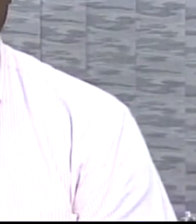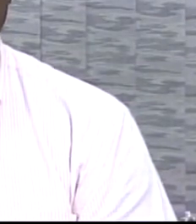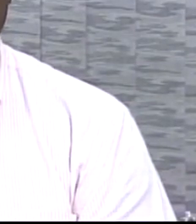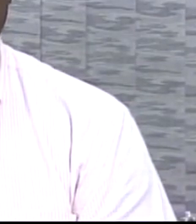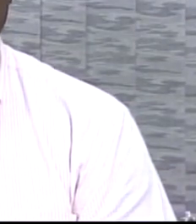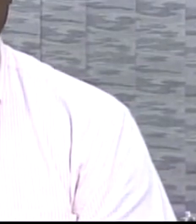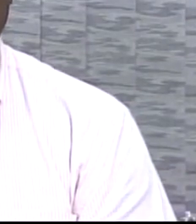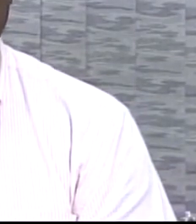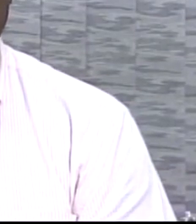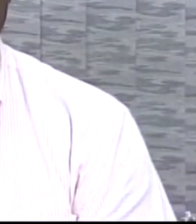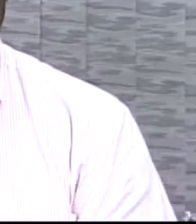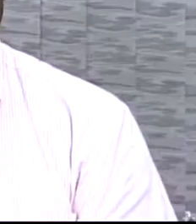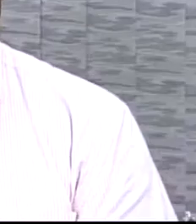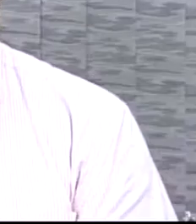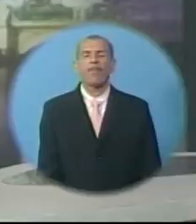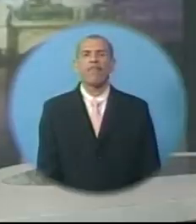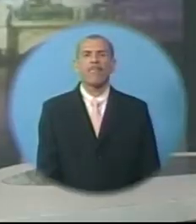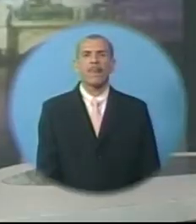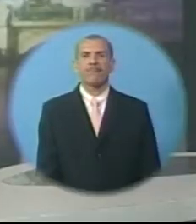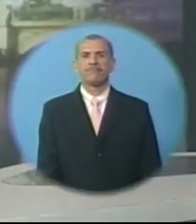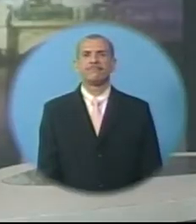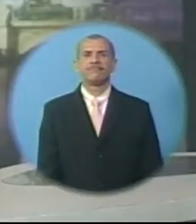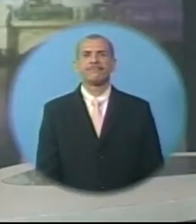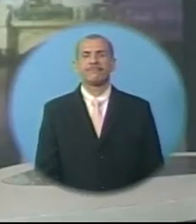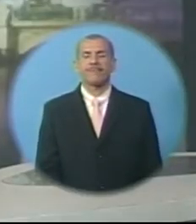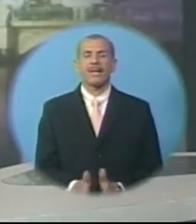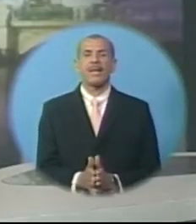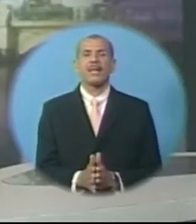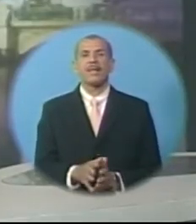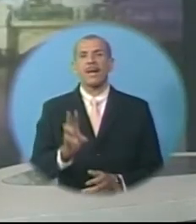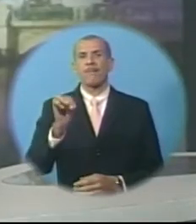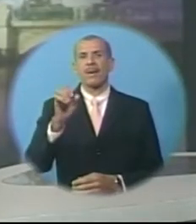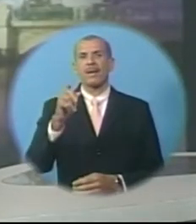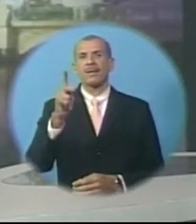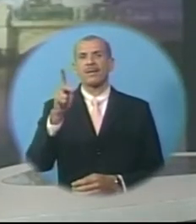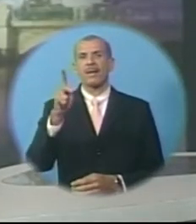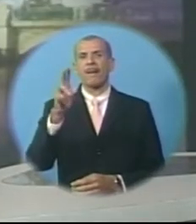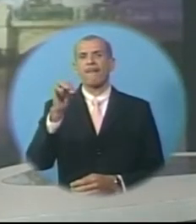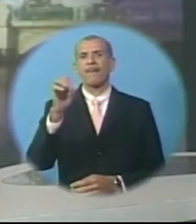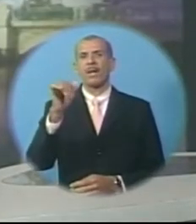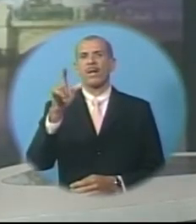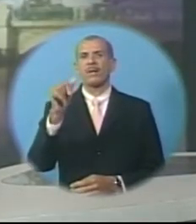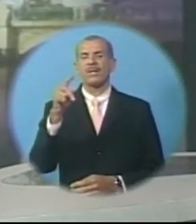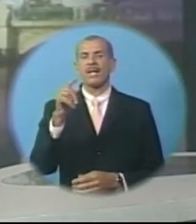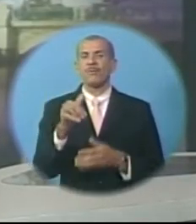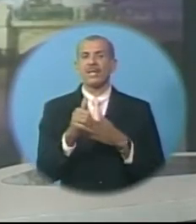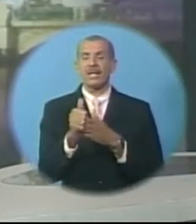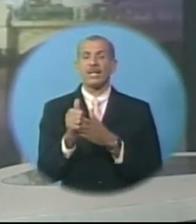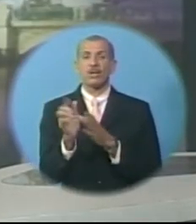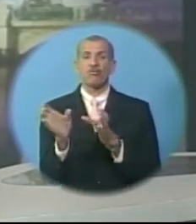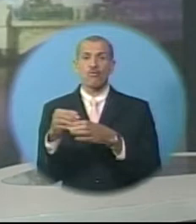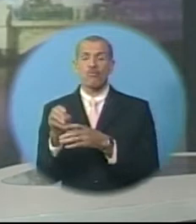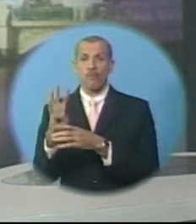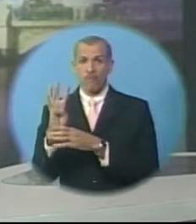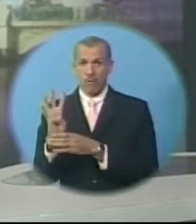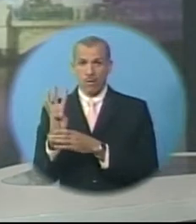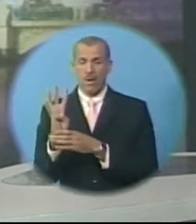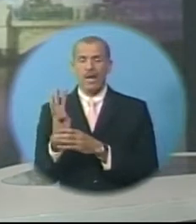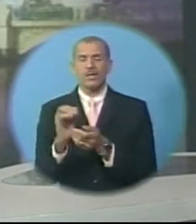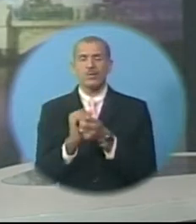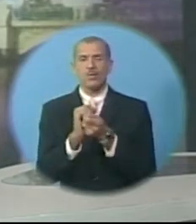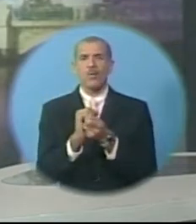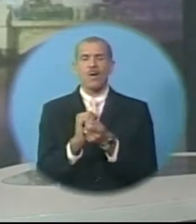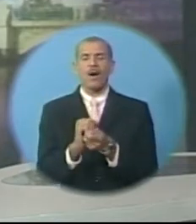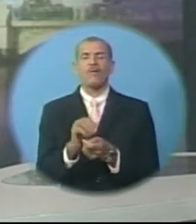at Bushy Park this weekend. Now, Mark Maloney does lead Group 4 after winning 4 of the 6 races in